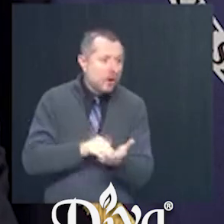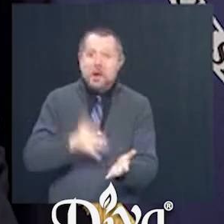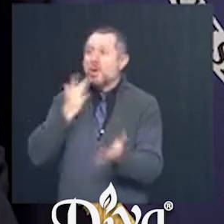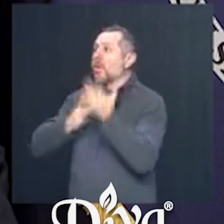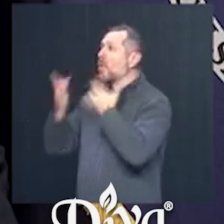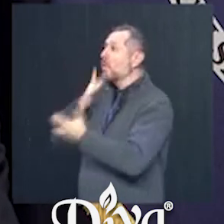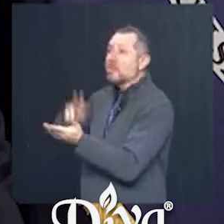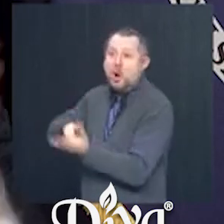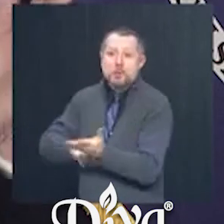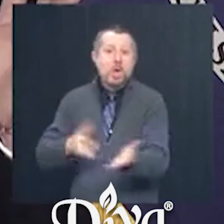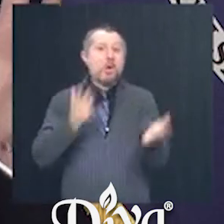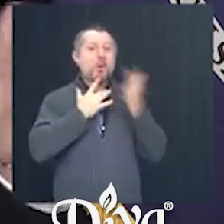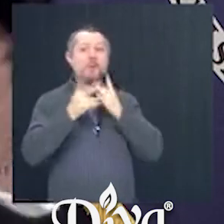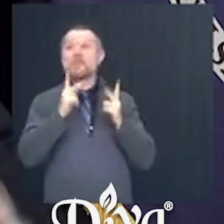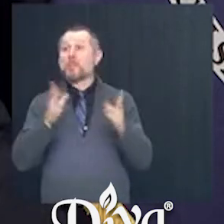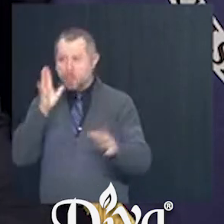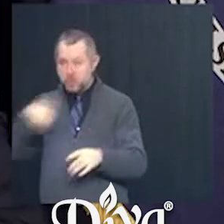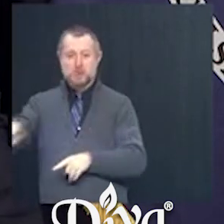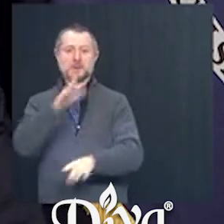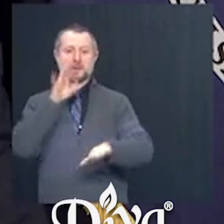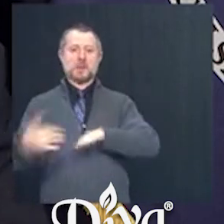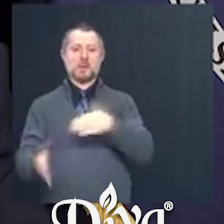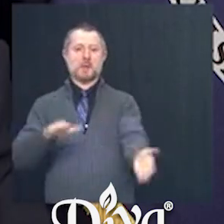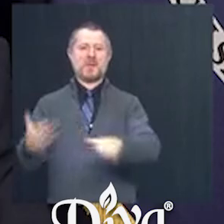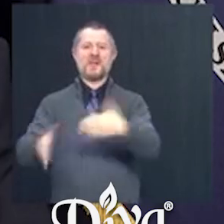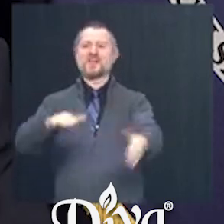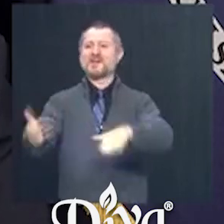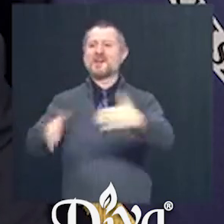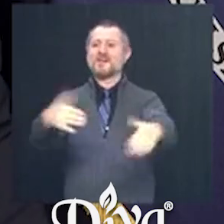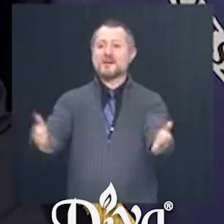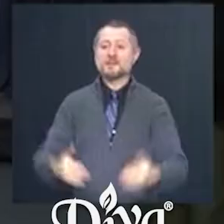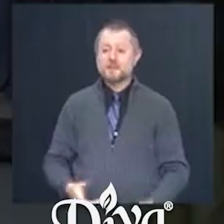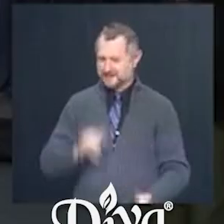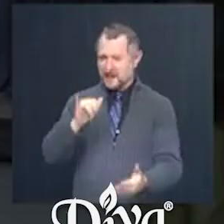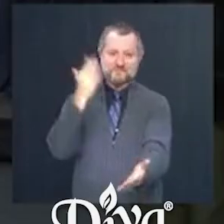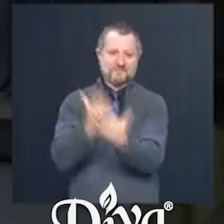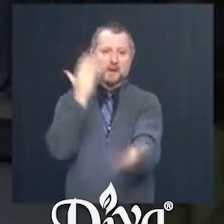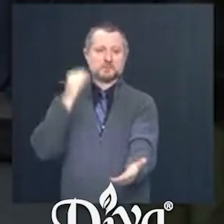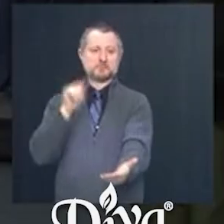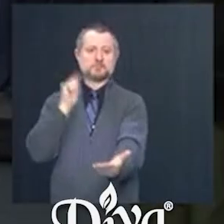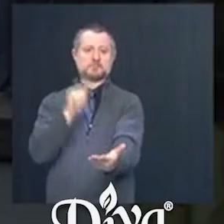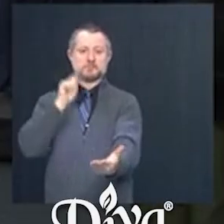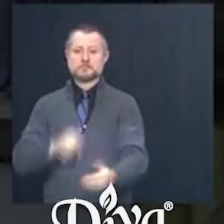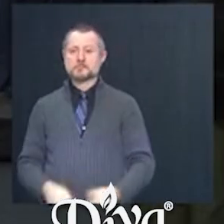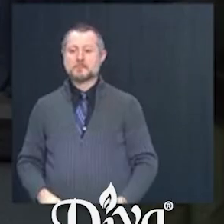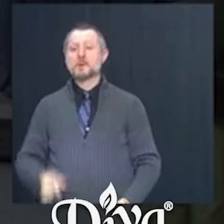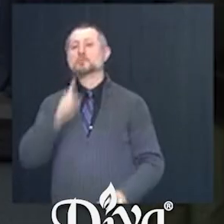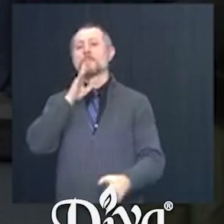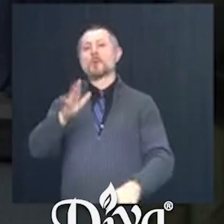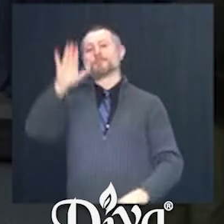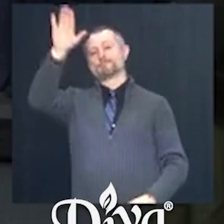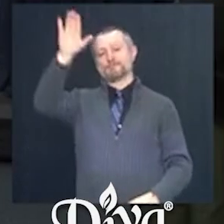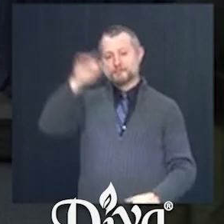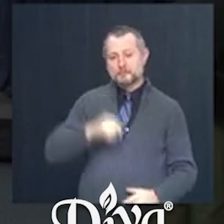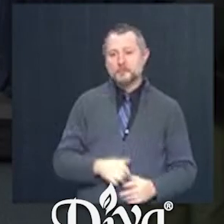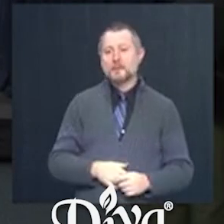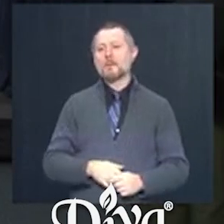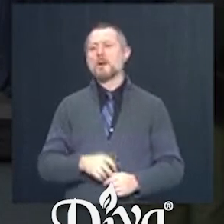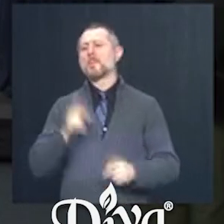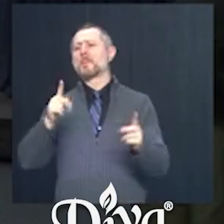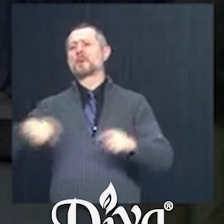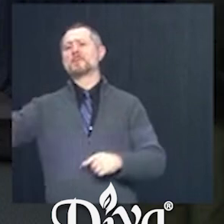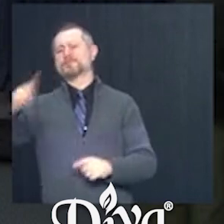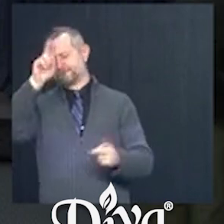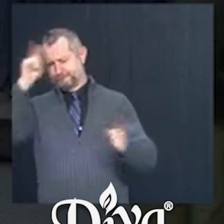unnecessarily. Those are the absolutes. How do you address the misconceptions about the